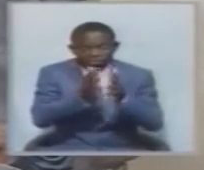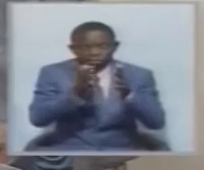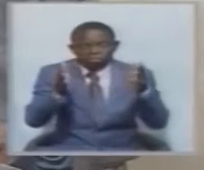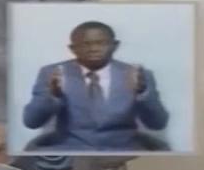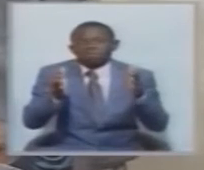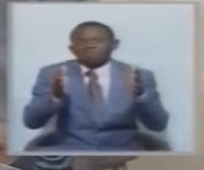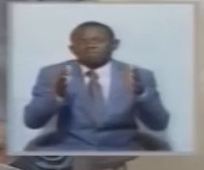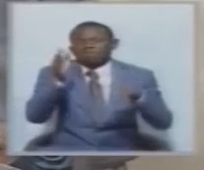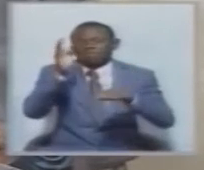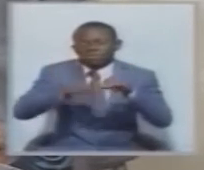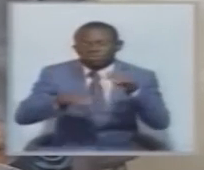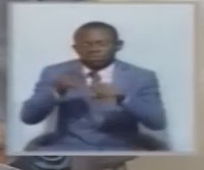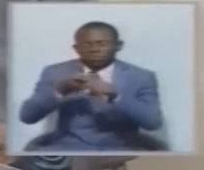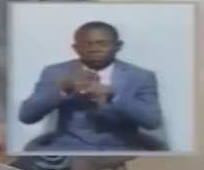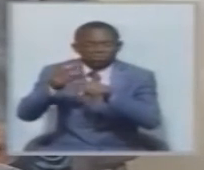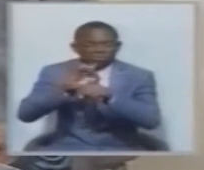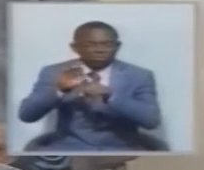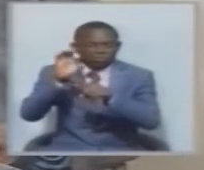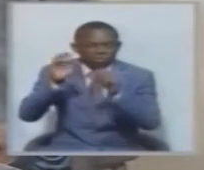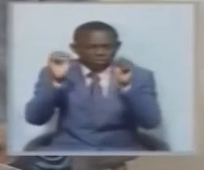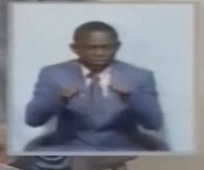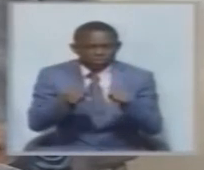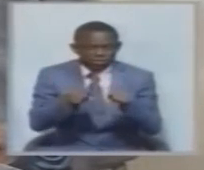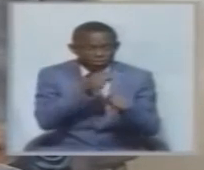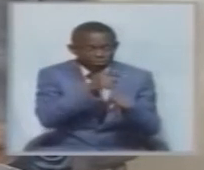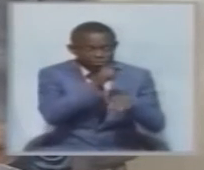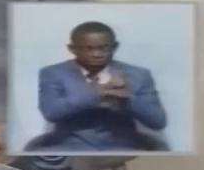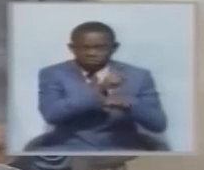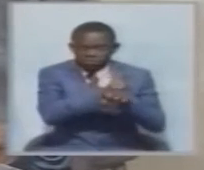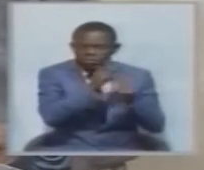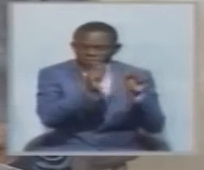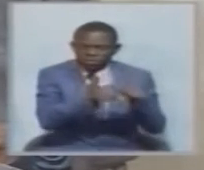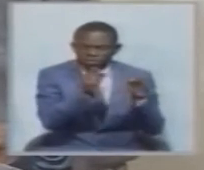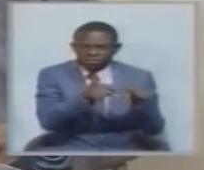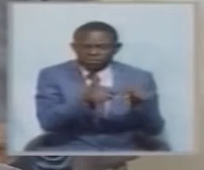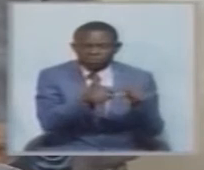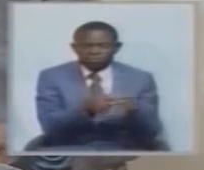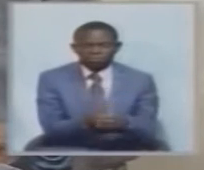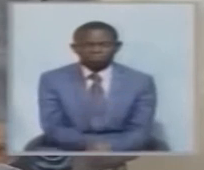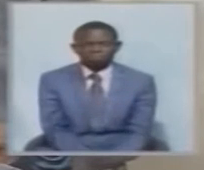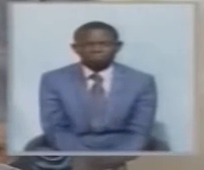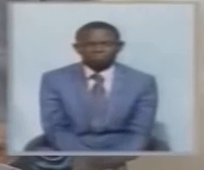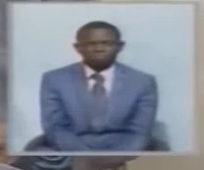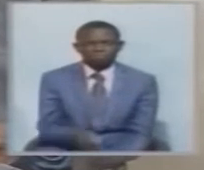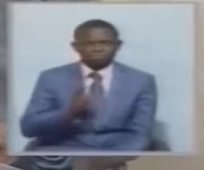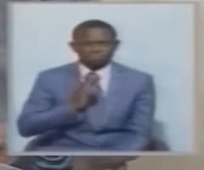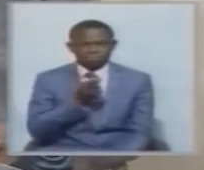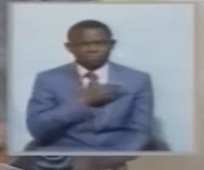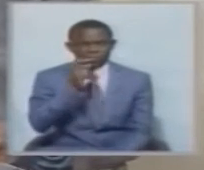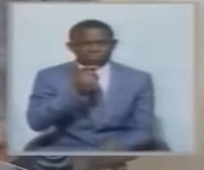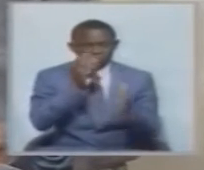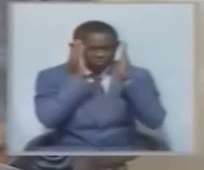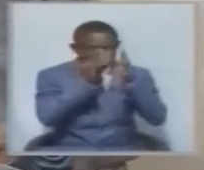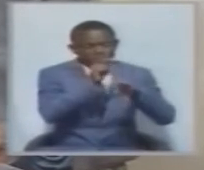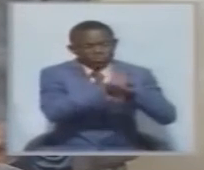generating from copper. So it is a very viable project, and it's something that we should look up to and ensure that it's a